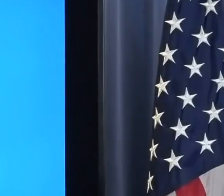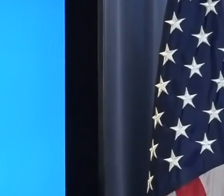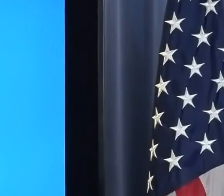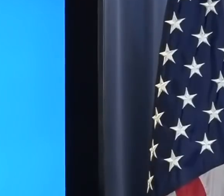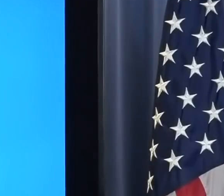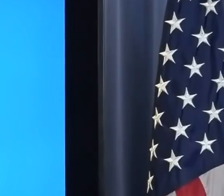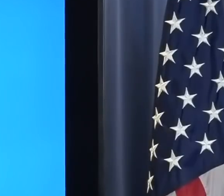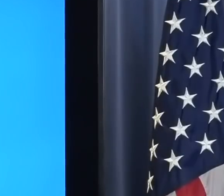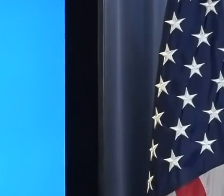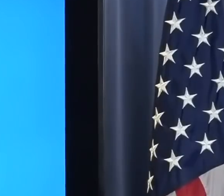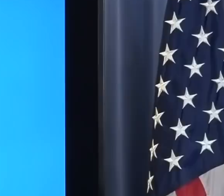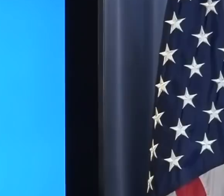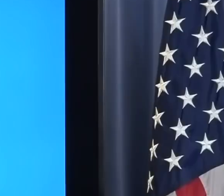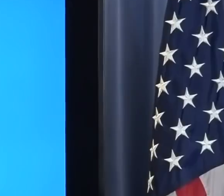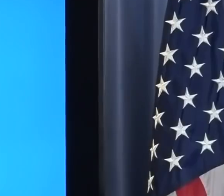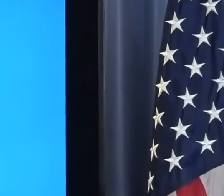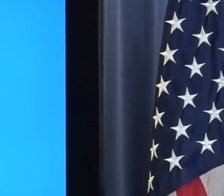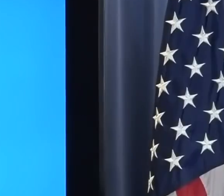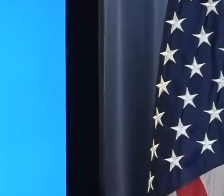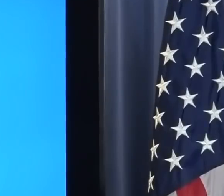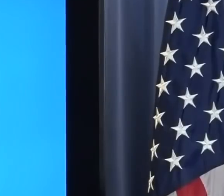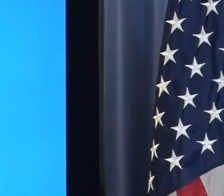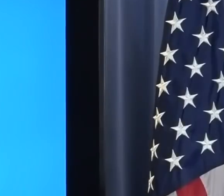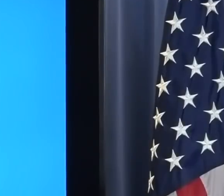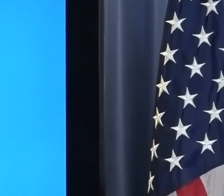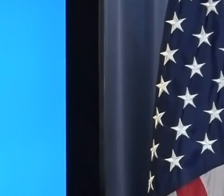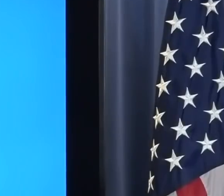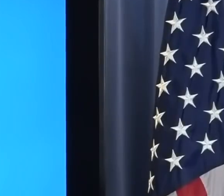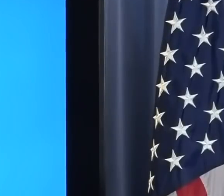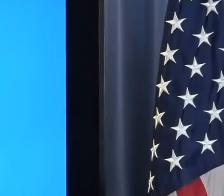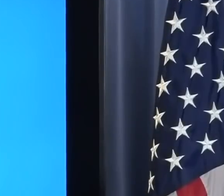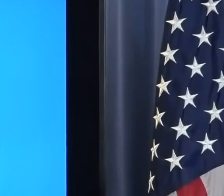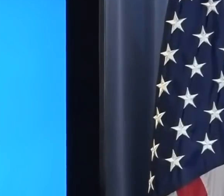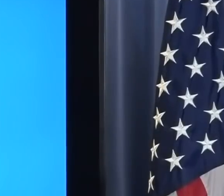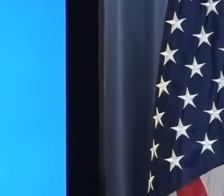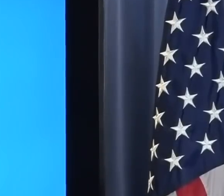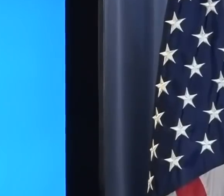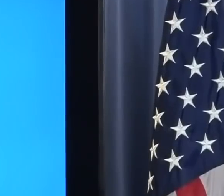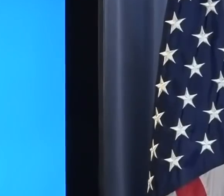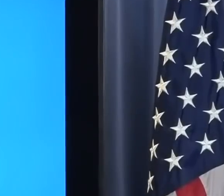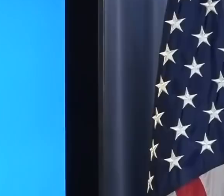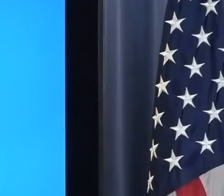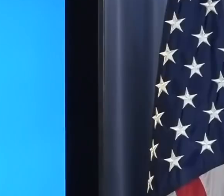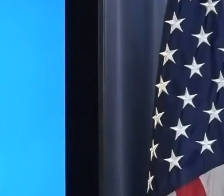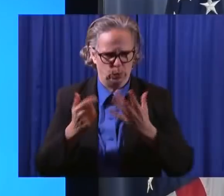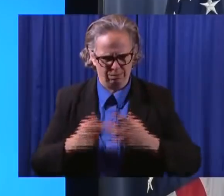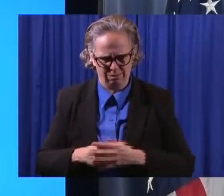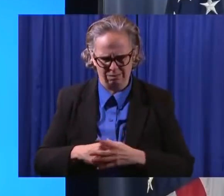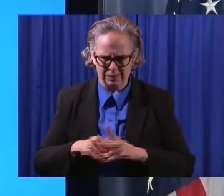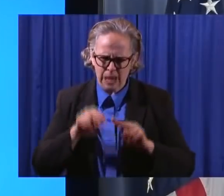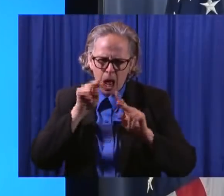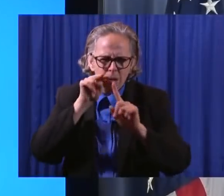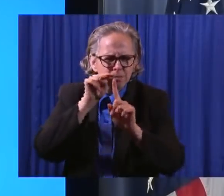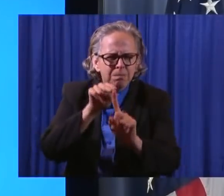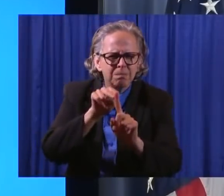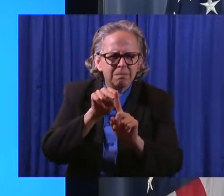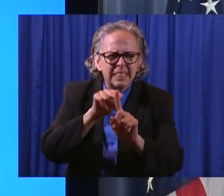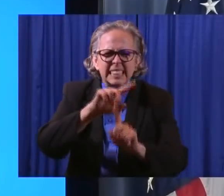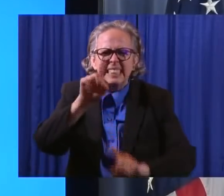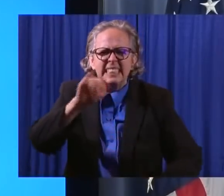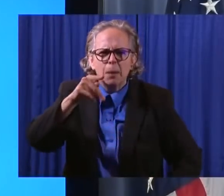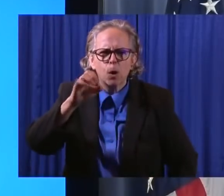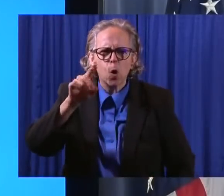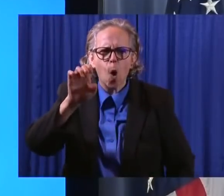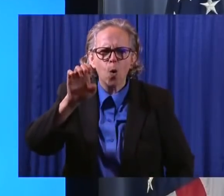what's really important is we kind of drill down and look at it by county and look at it even down into the zip code. And we'll go into that